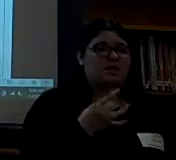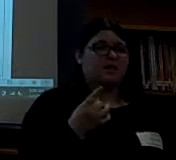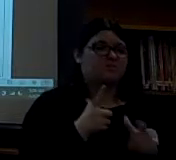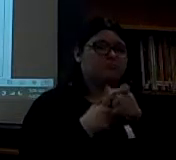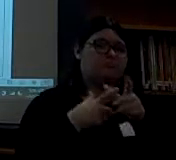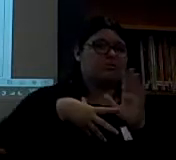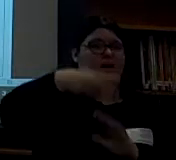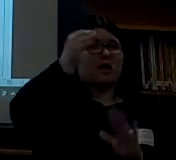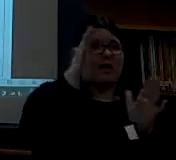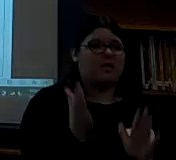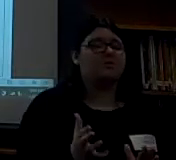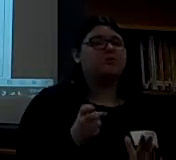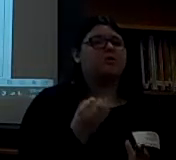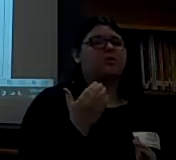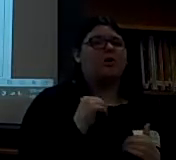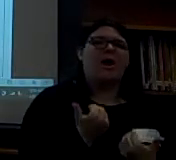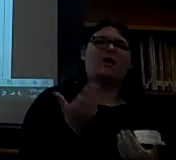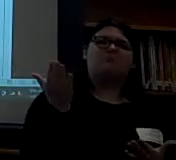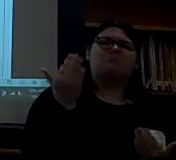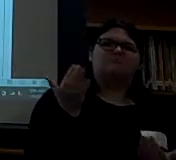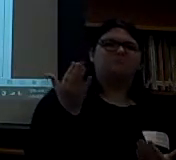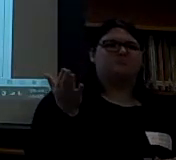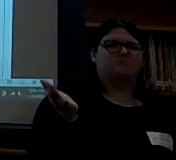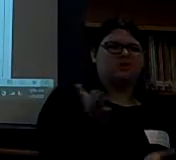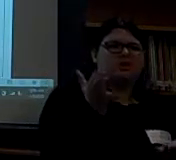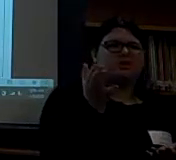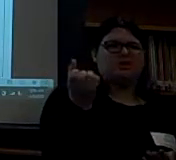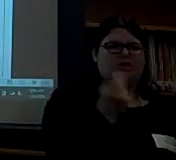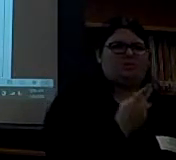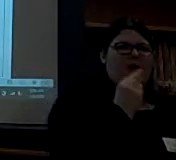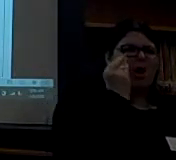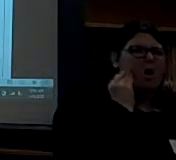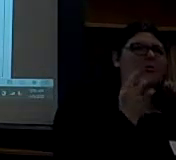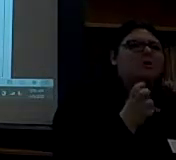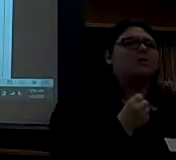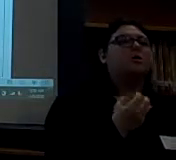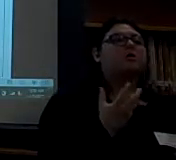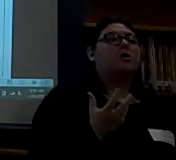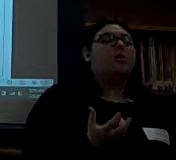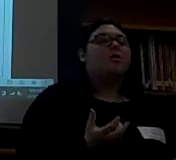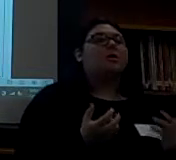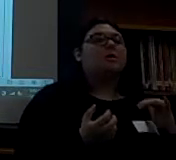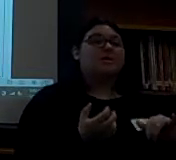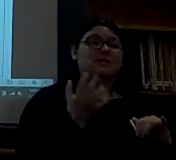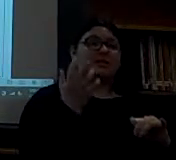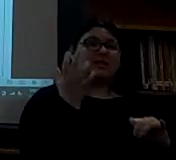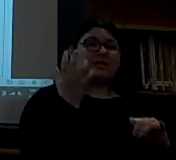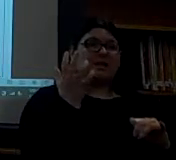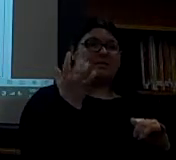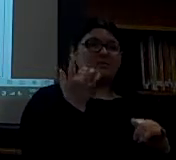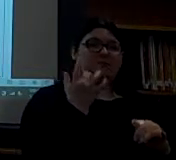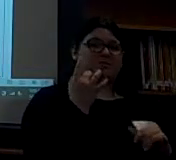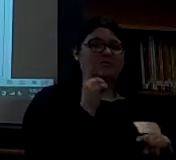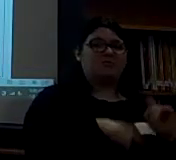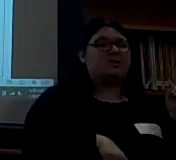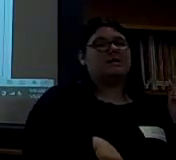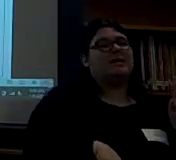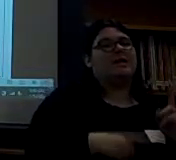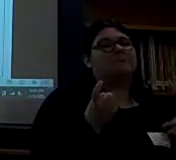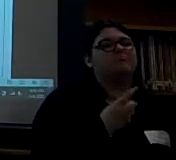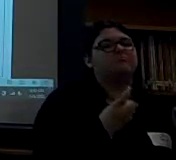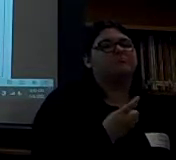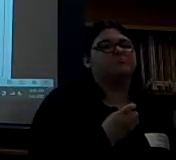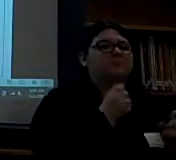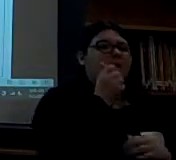flight. Whatever we do, whether it's fight or flight or turning yuck out or turning it in or numbing it, that's because we can't handle discomfort. When